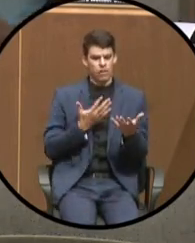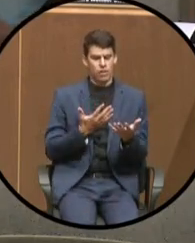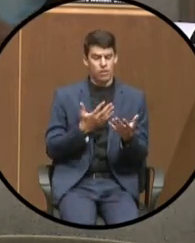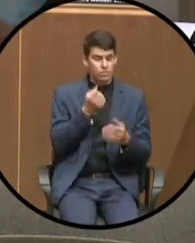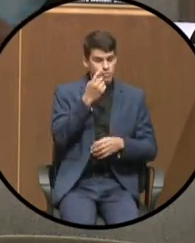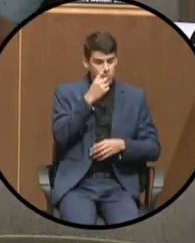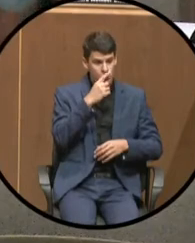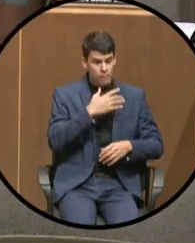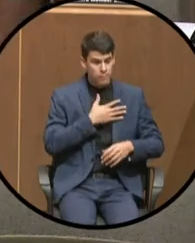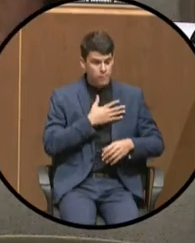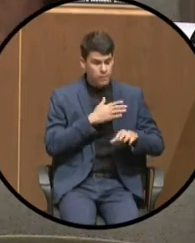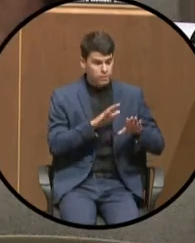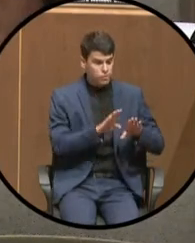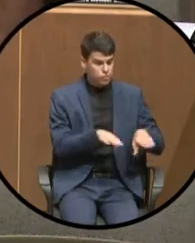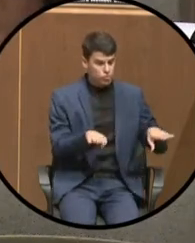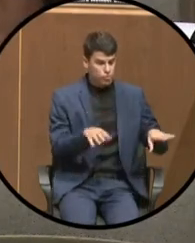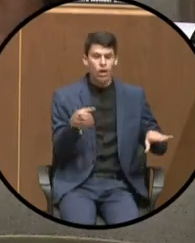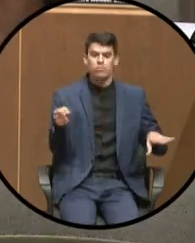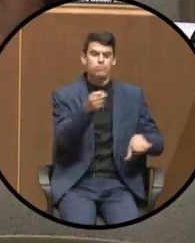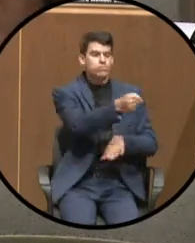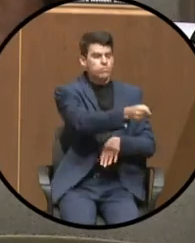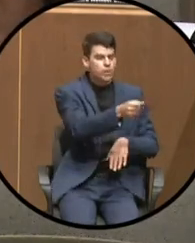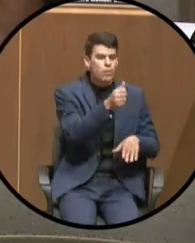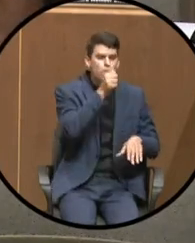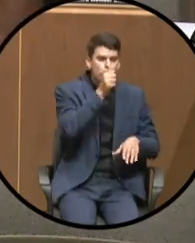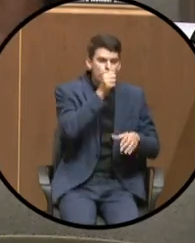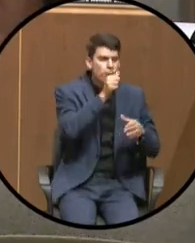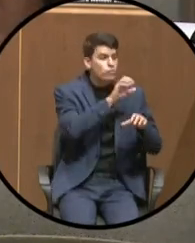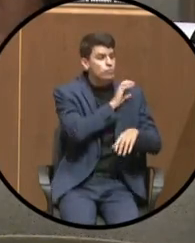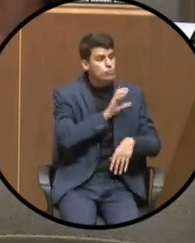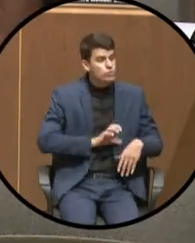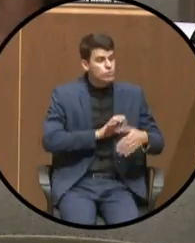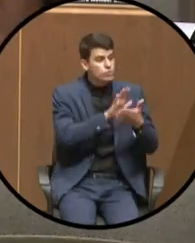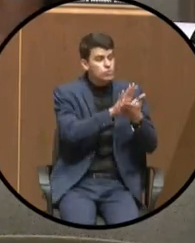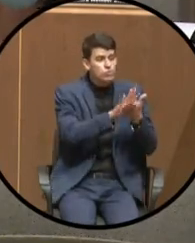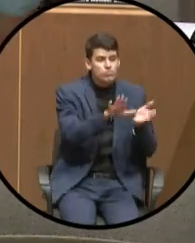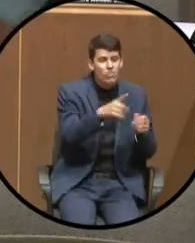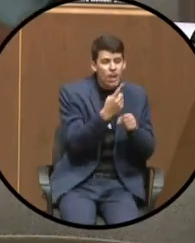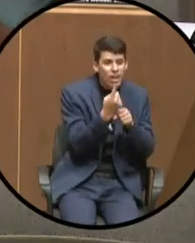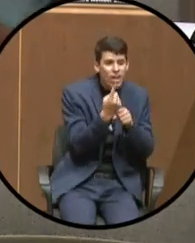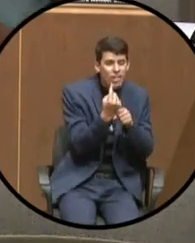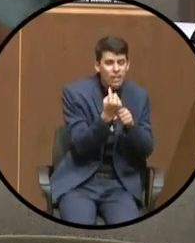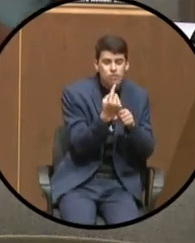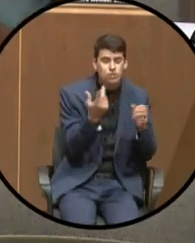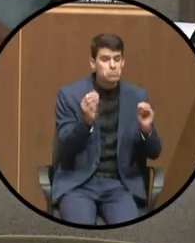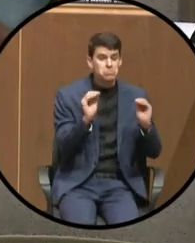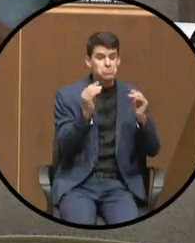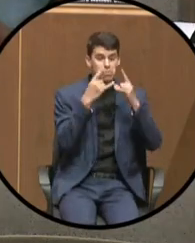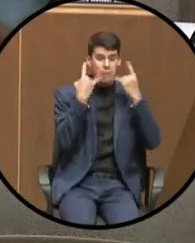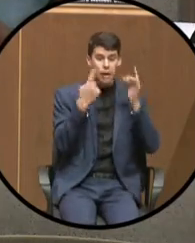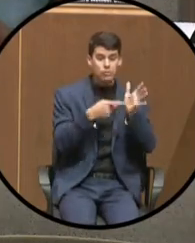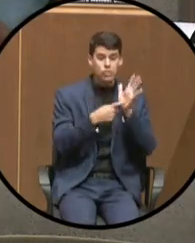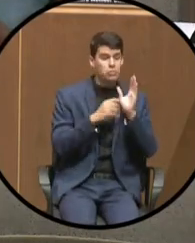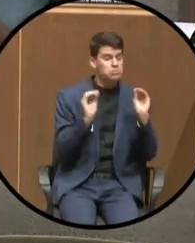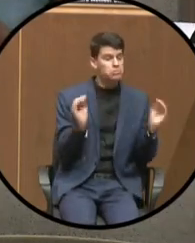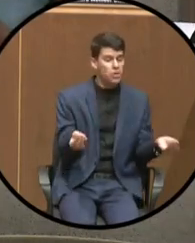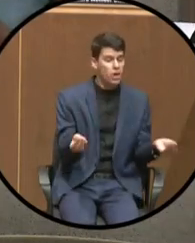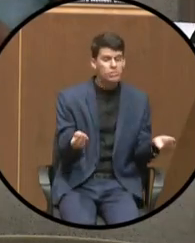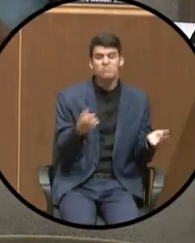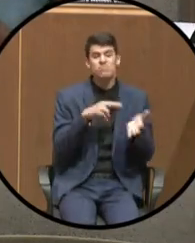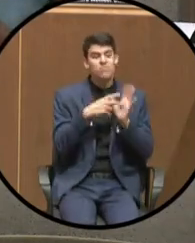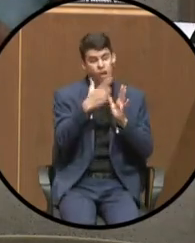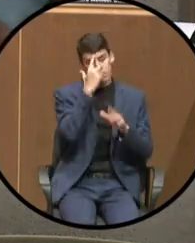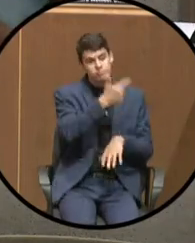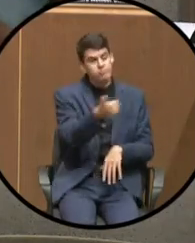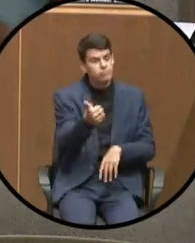my children in a private Christian school. And last year, there was no mask mandate at all. It was freely